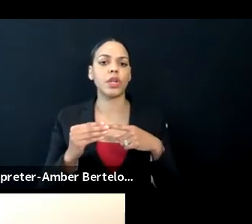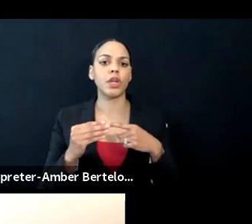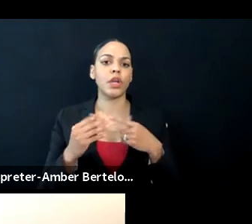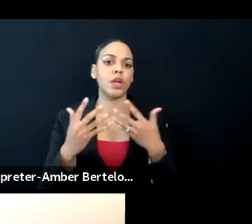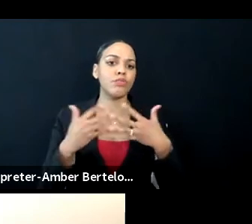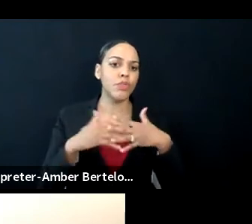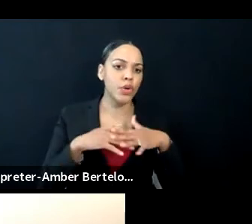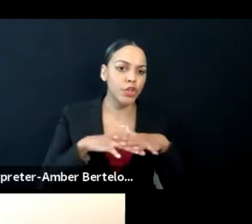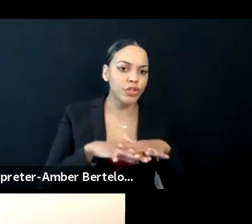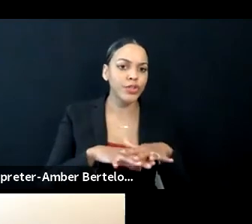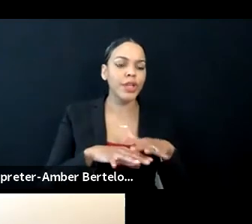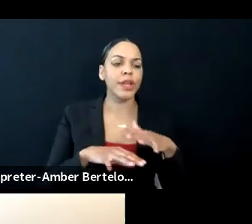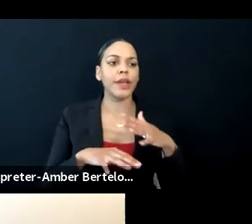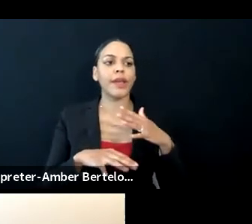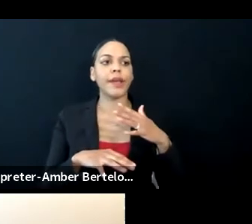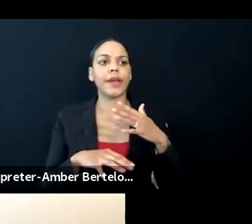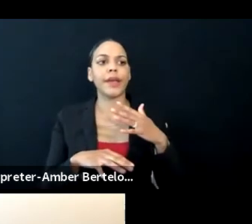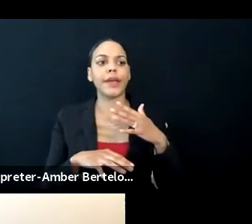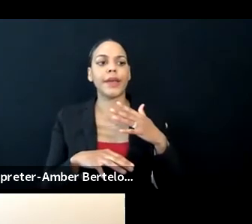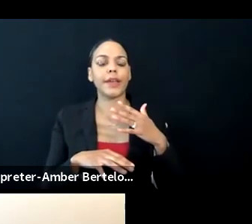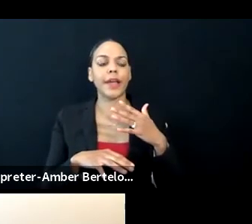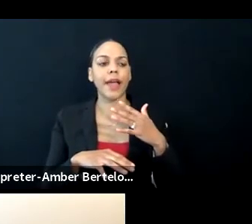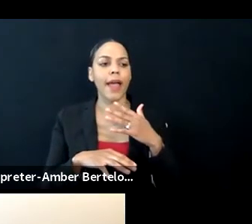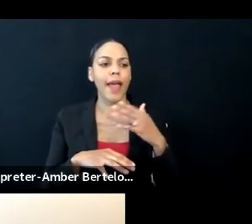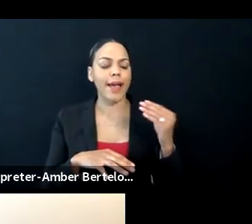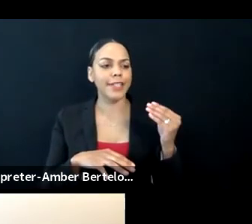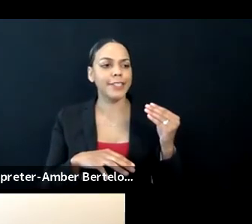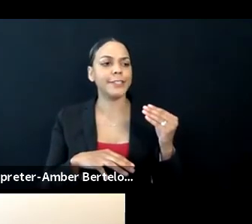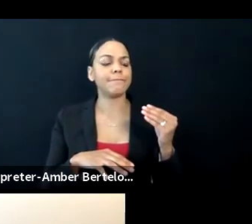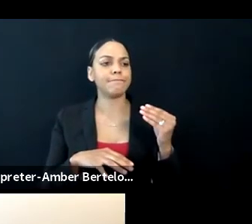emerging and, you know,